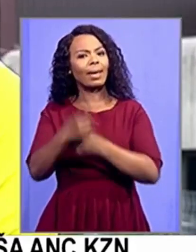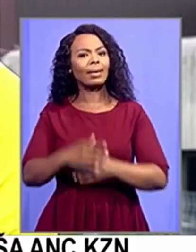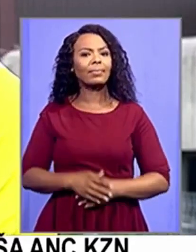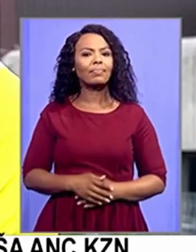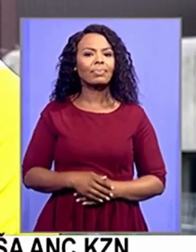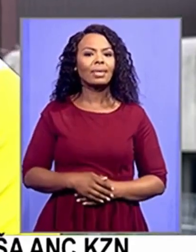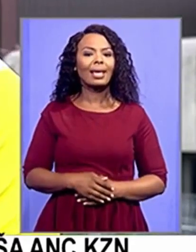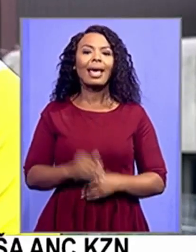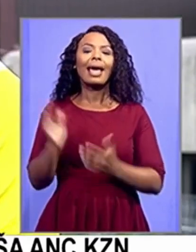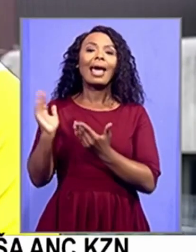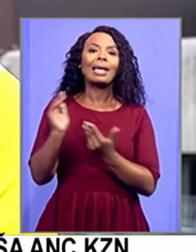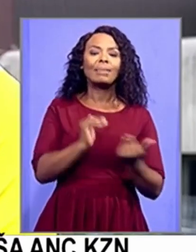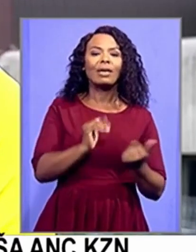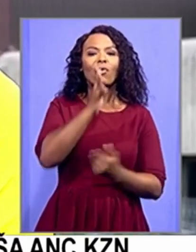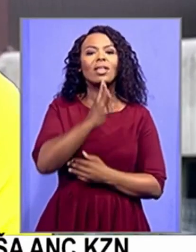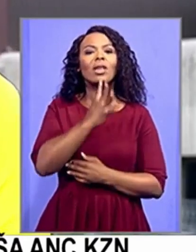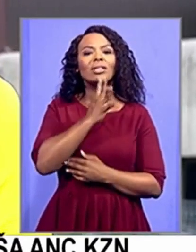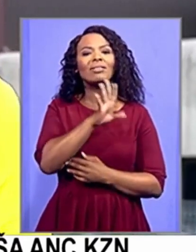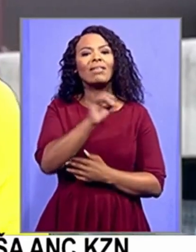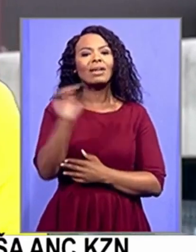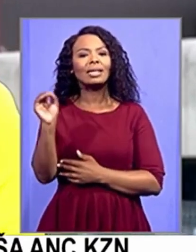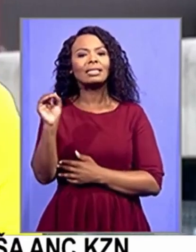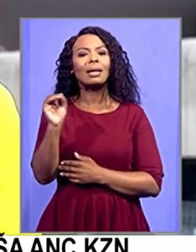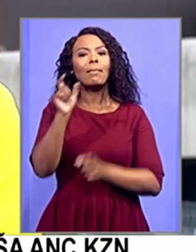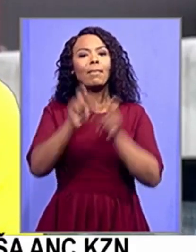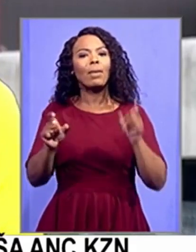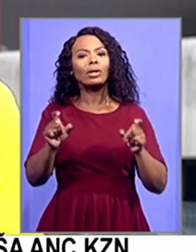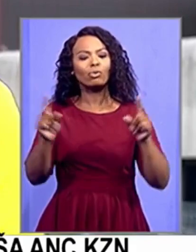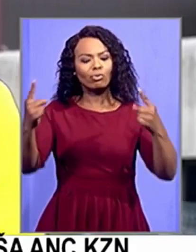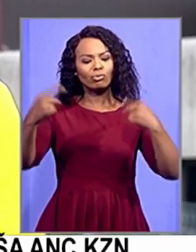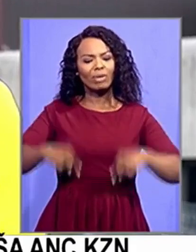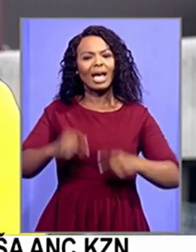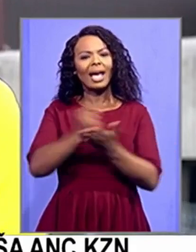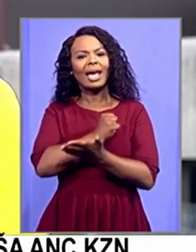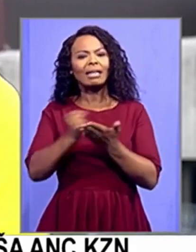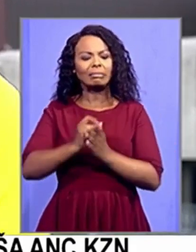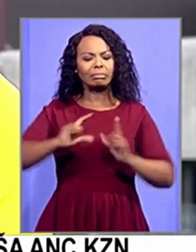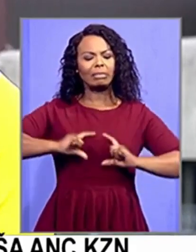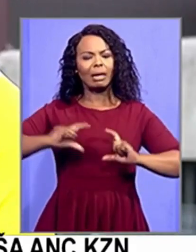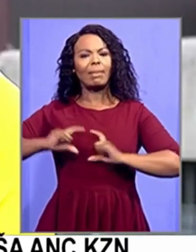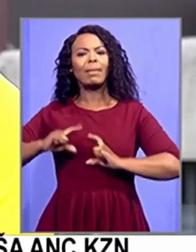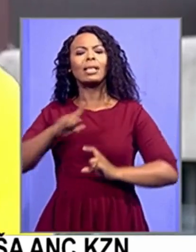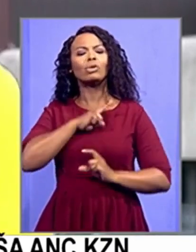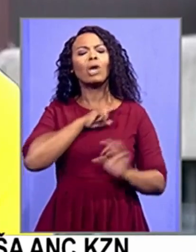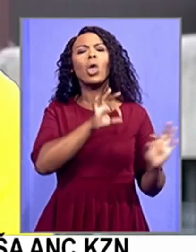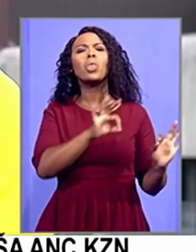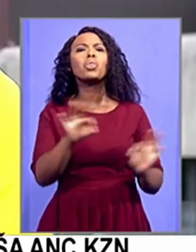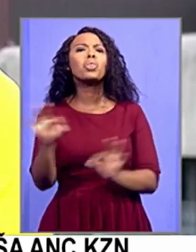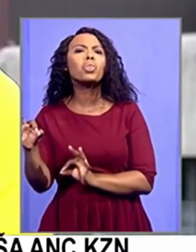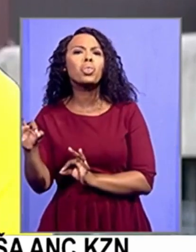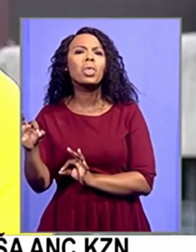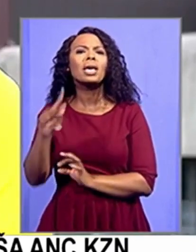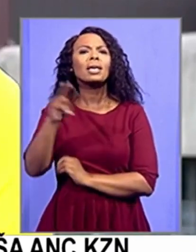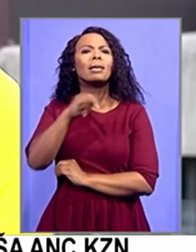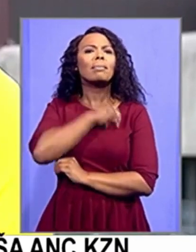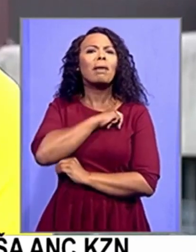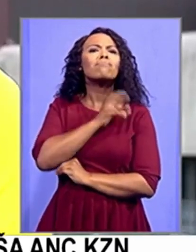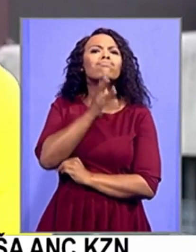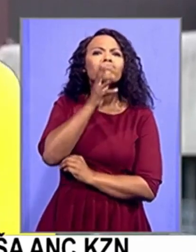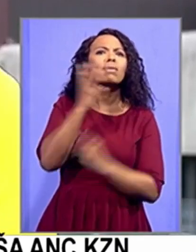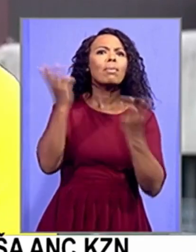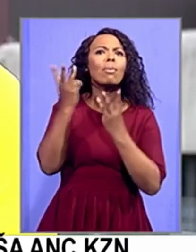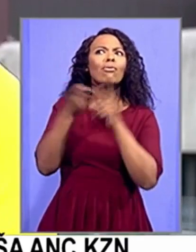be expecting almost 4,500 delegates to come and register, which is why the registration has delayed. KwaZulu-Natal, with the biggest